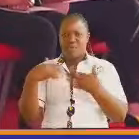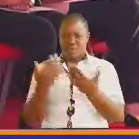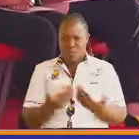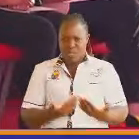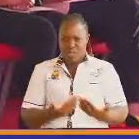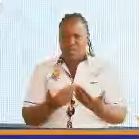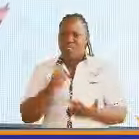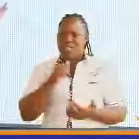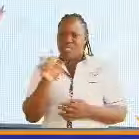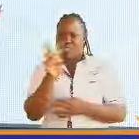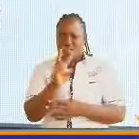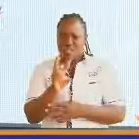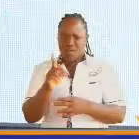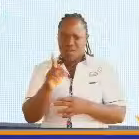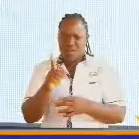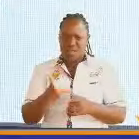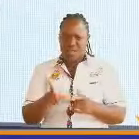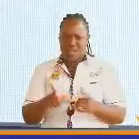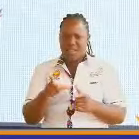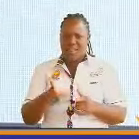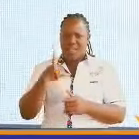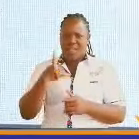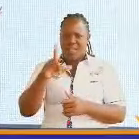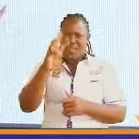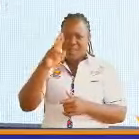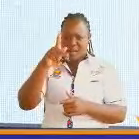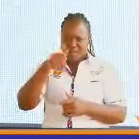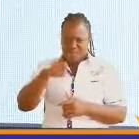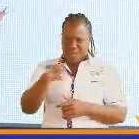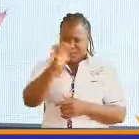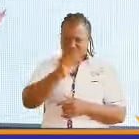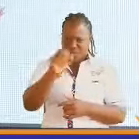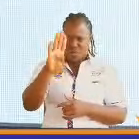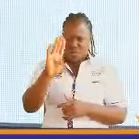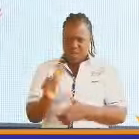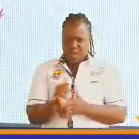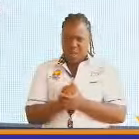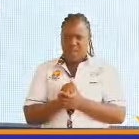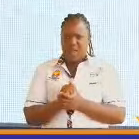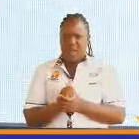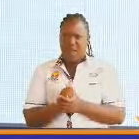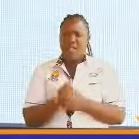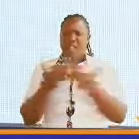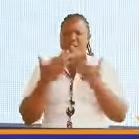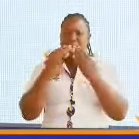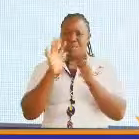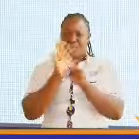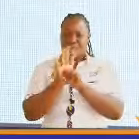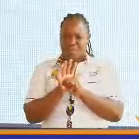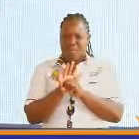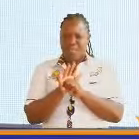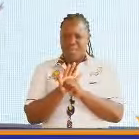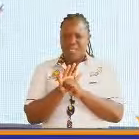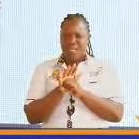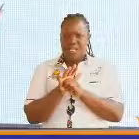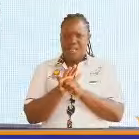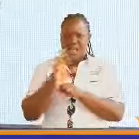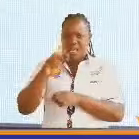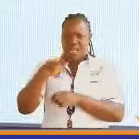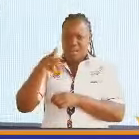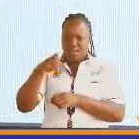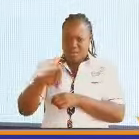him on that line, Honorable Karoli Omondi, MP for Suba South. Tafadhali, asante sana. MP Jalango